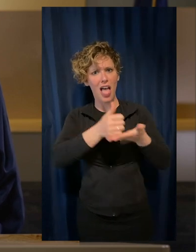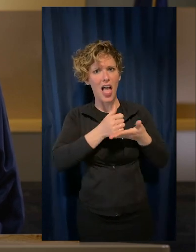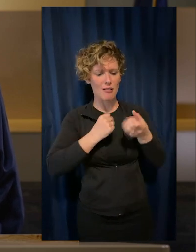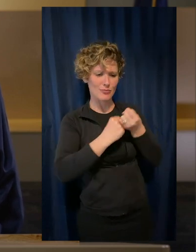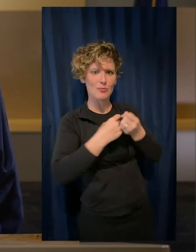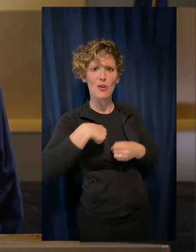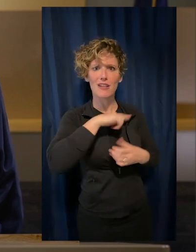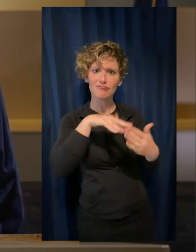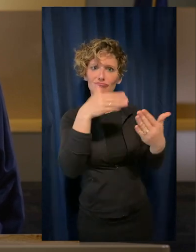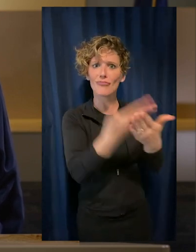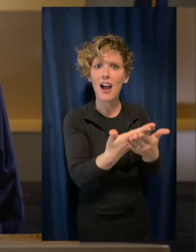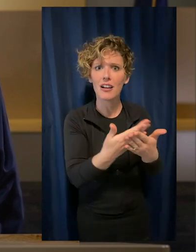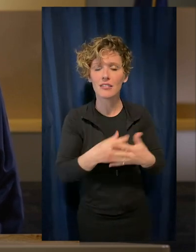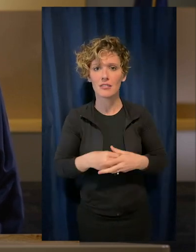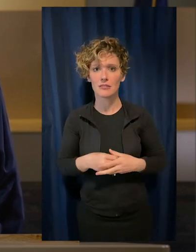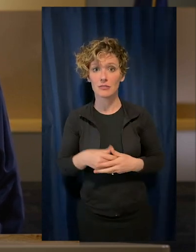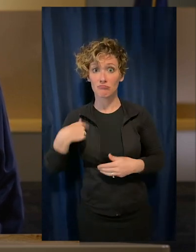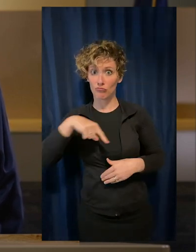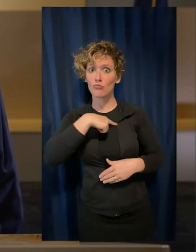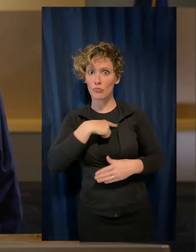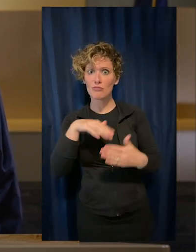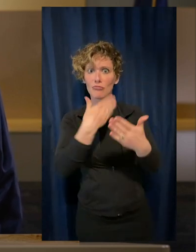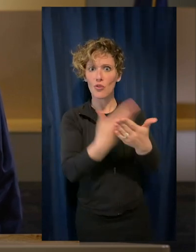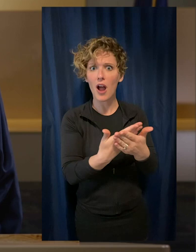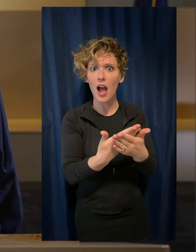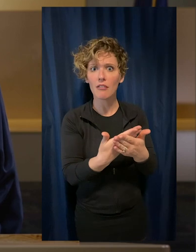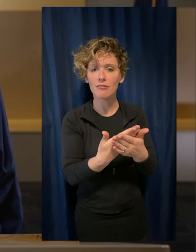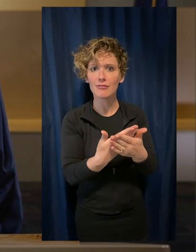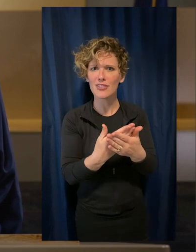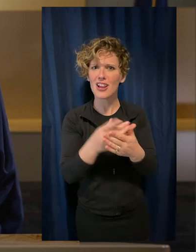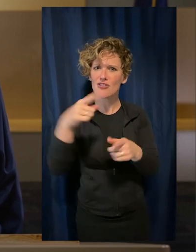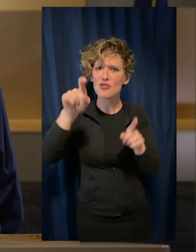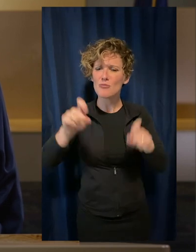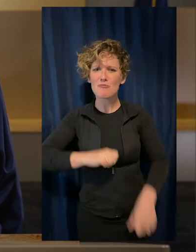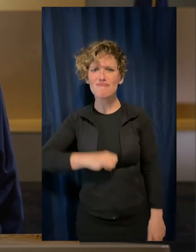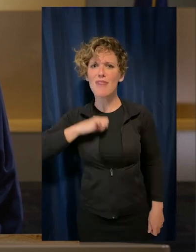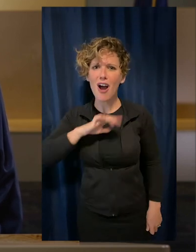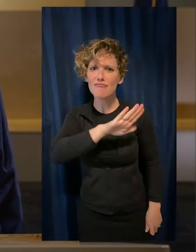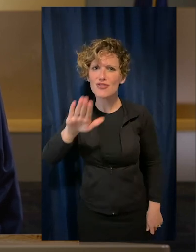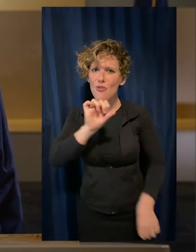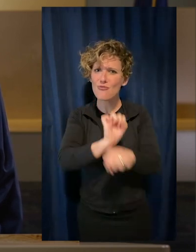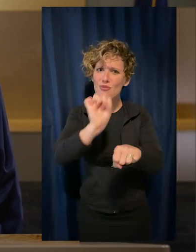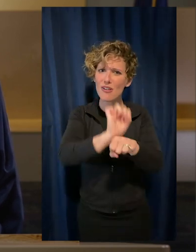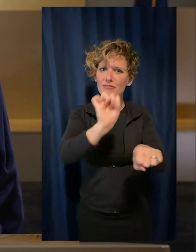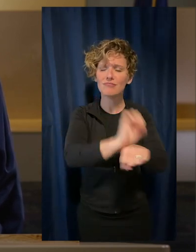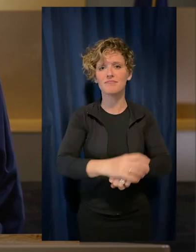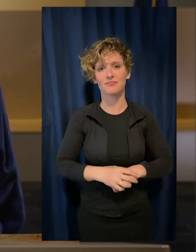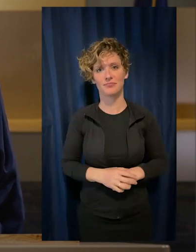only did we make it here, but we made it here as best as we could and should all be very proud of the path we have trekked to get